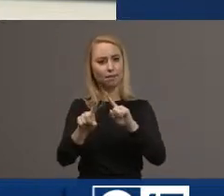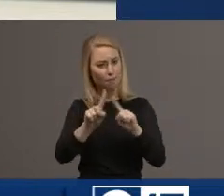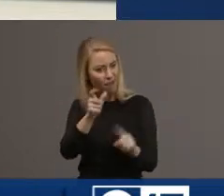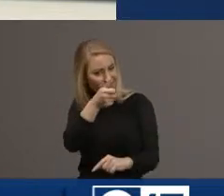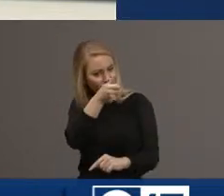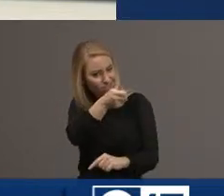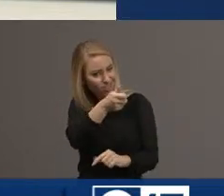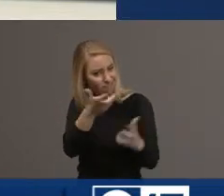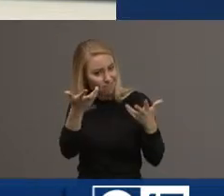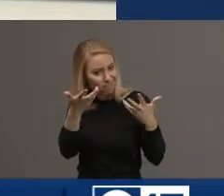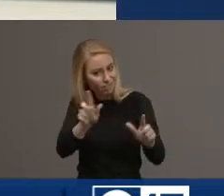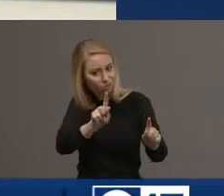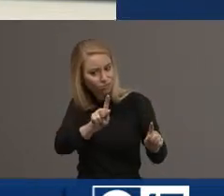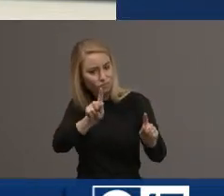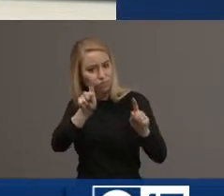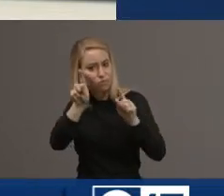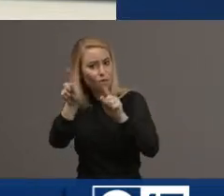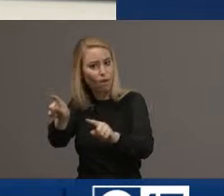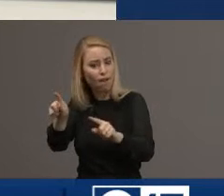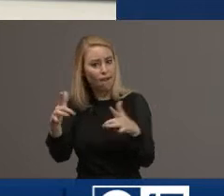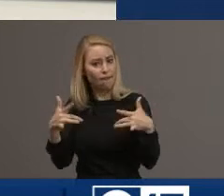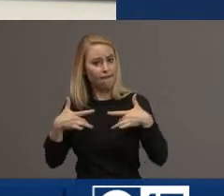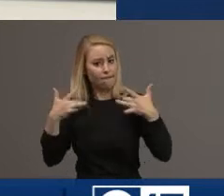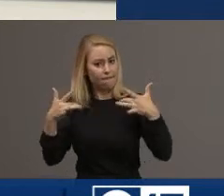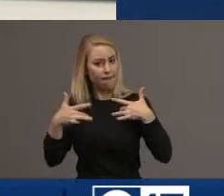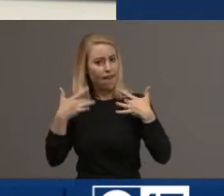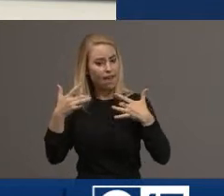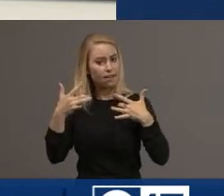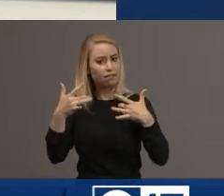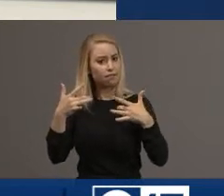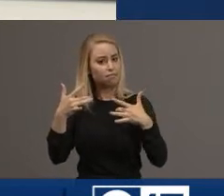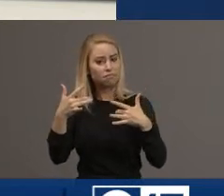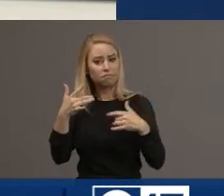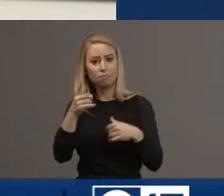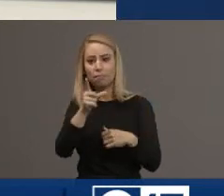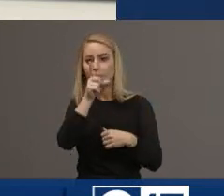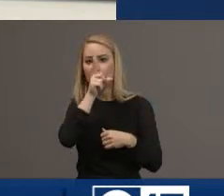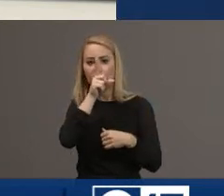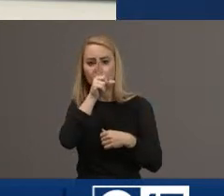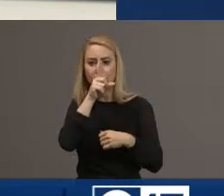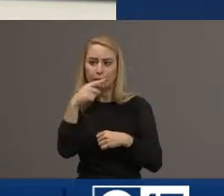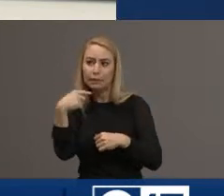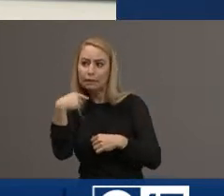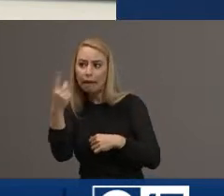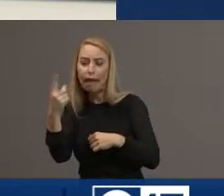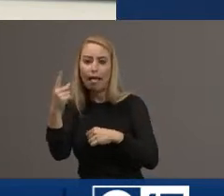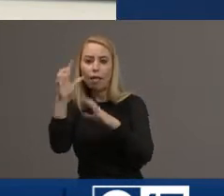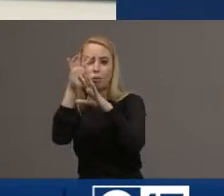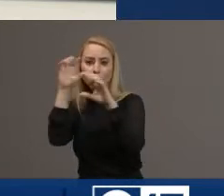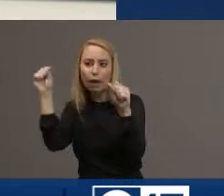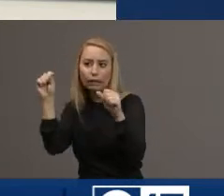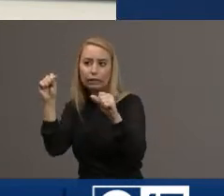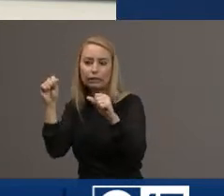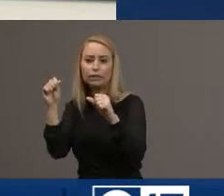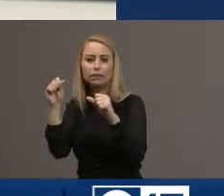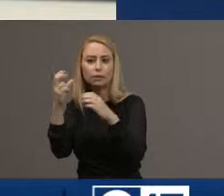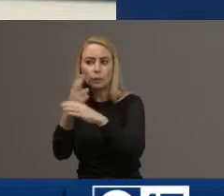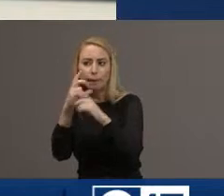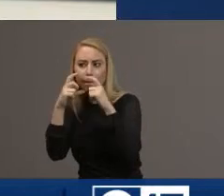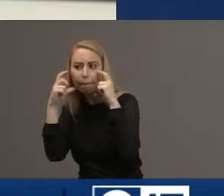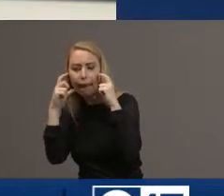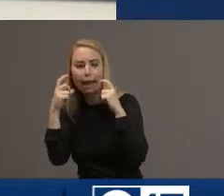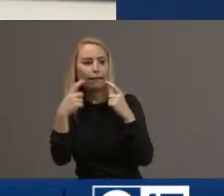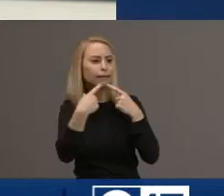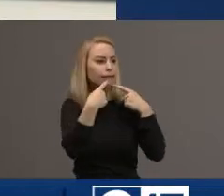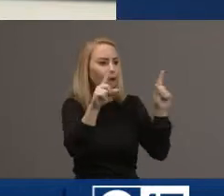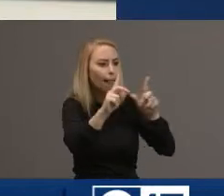attended and went to an event and didn't say anything to the president and didn't say anything to the crowd about